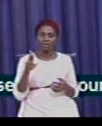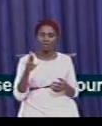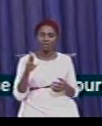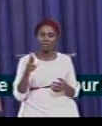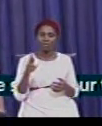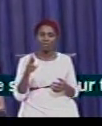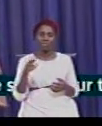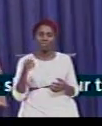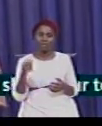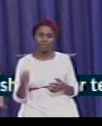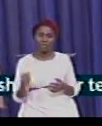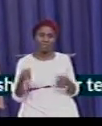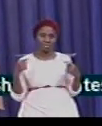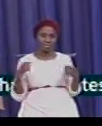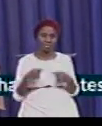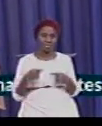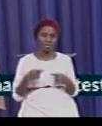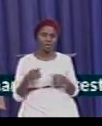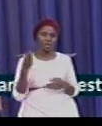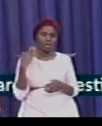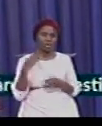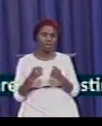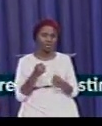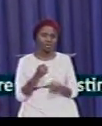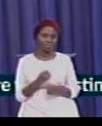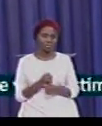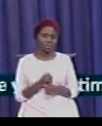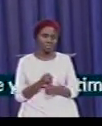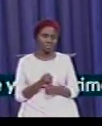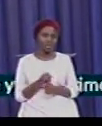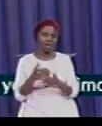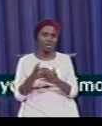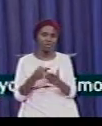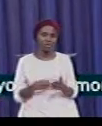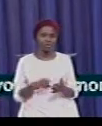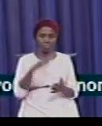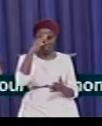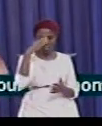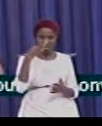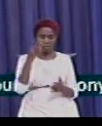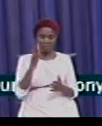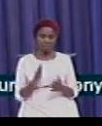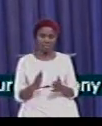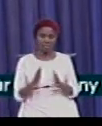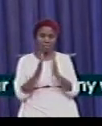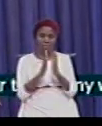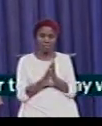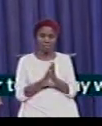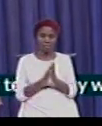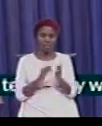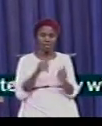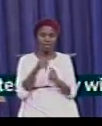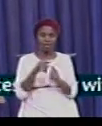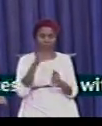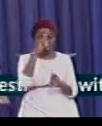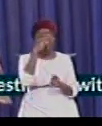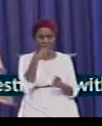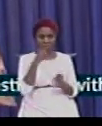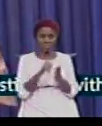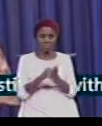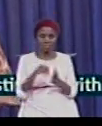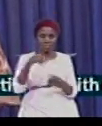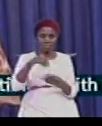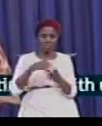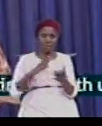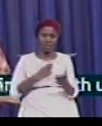the GCK, before the man of God prayed, when he said we should lay our hand at the place we are having problem, even after,